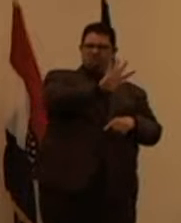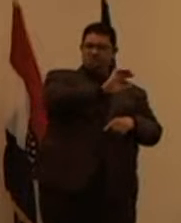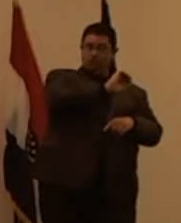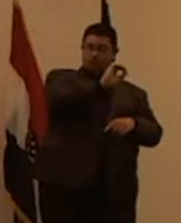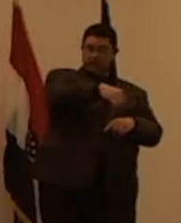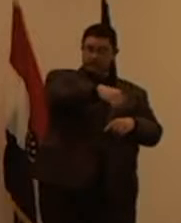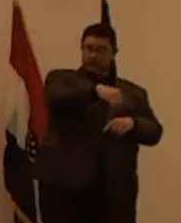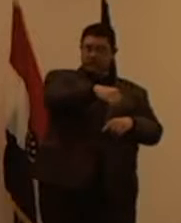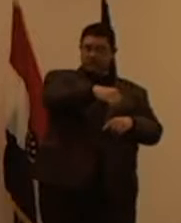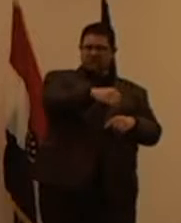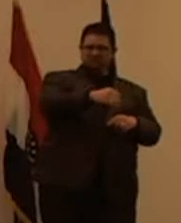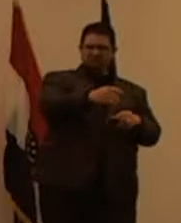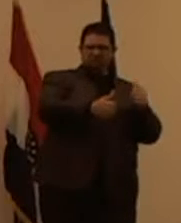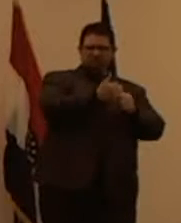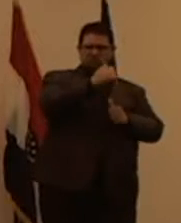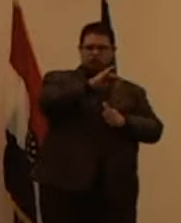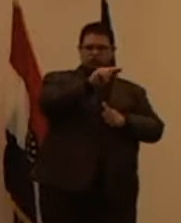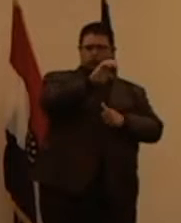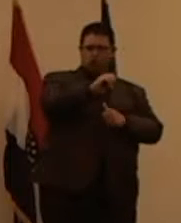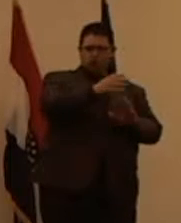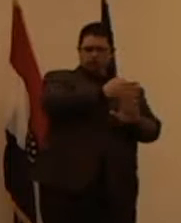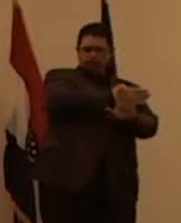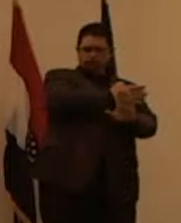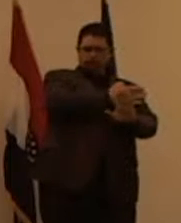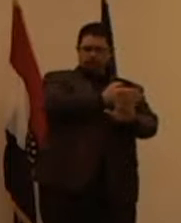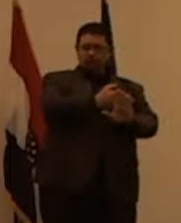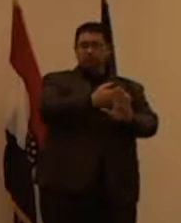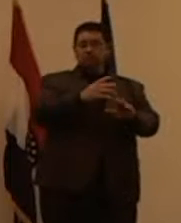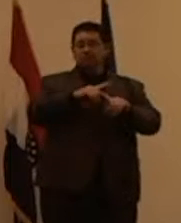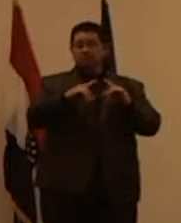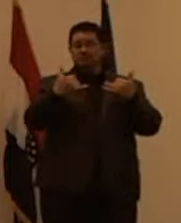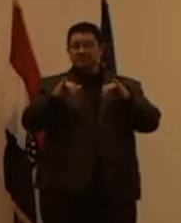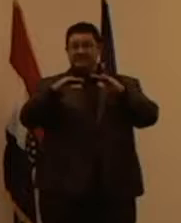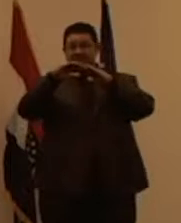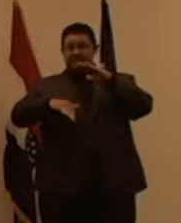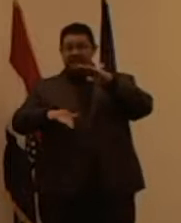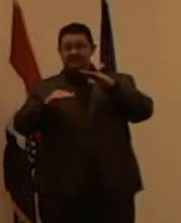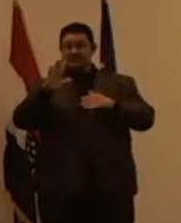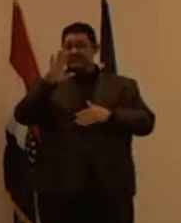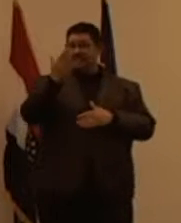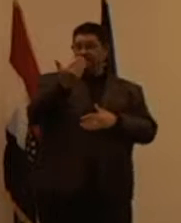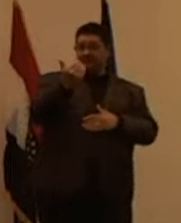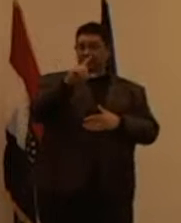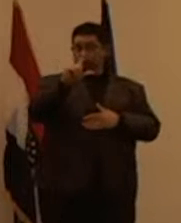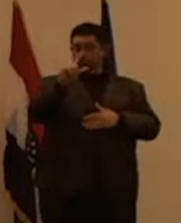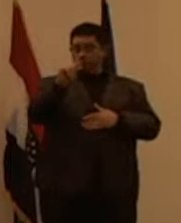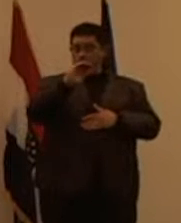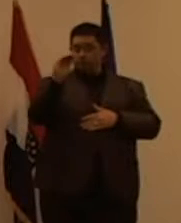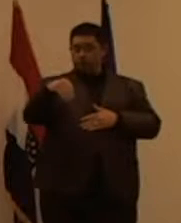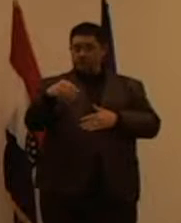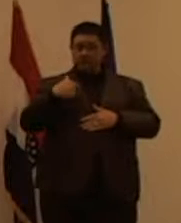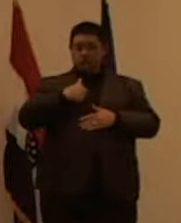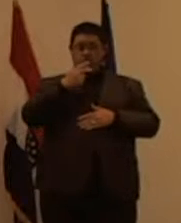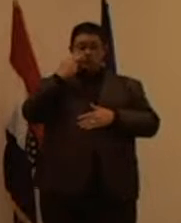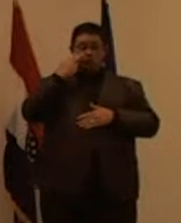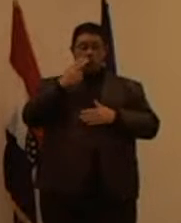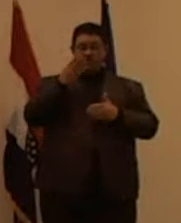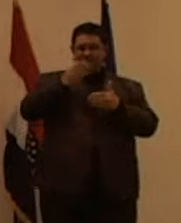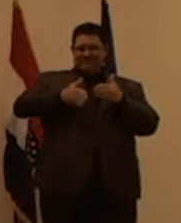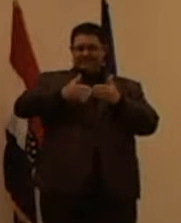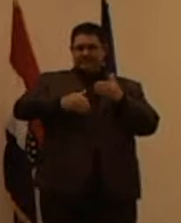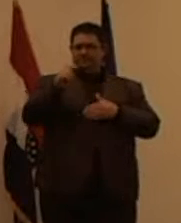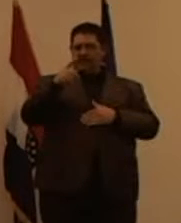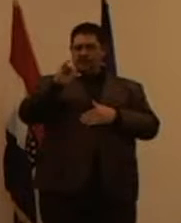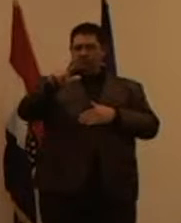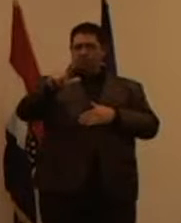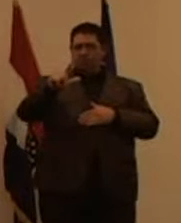saw through most of June, but is still less than the high of 15 to 20% that we were seeing at the end of April